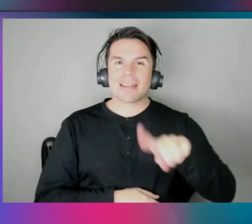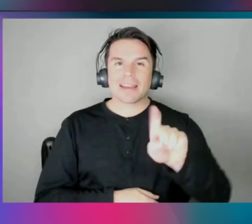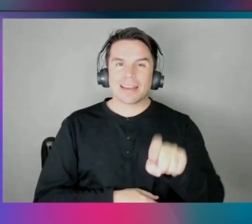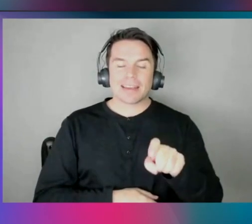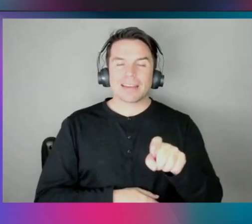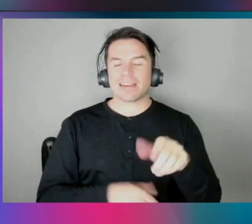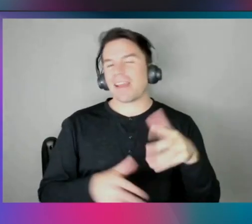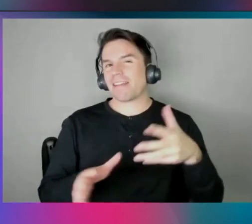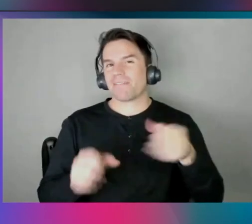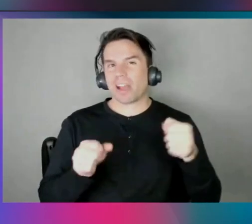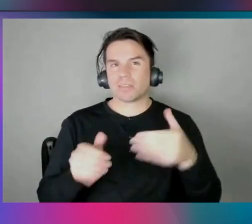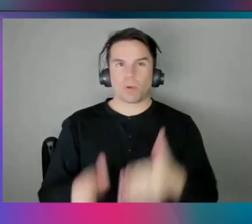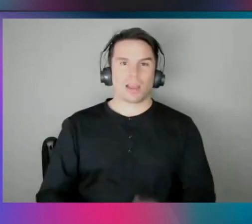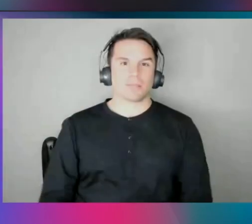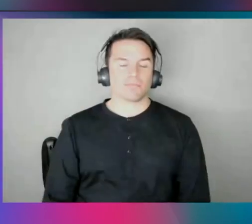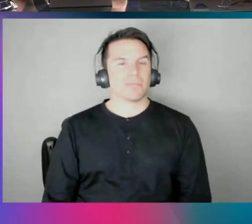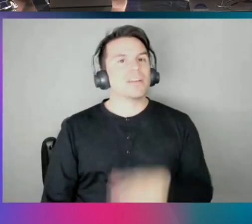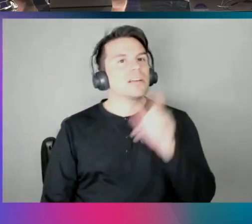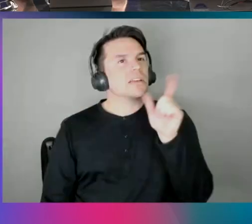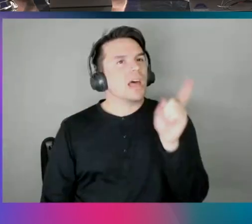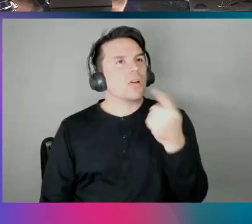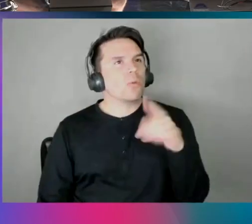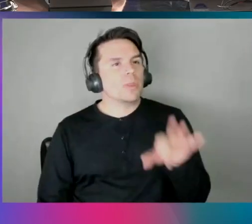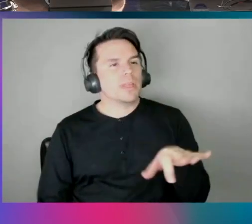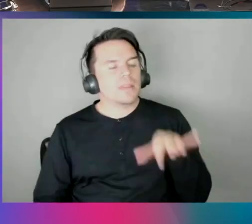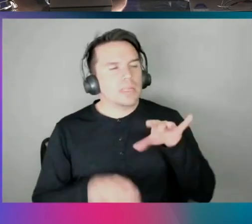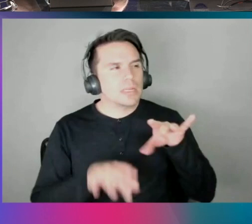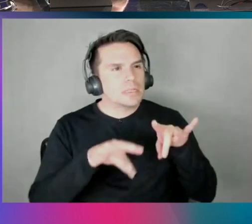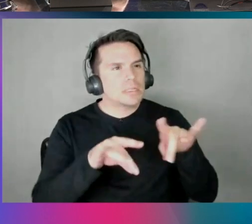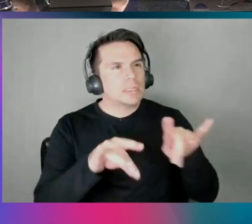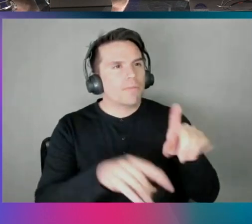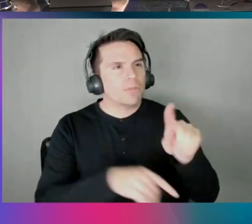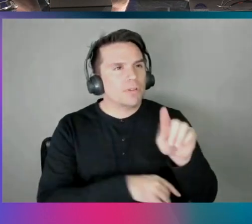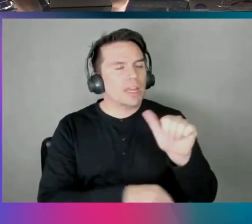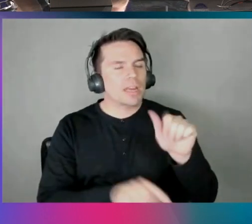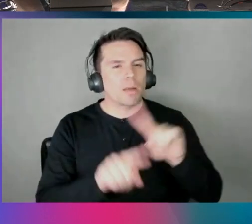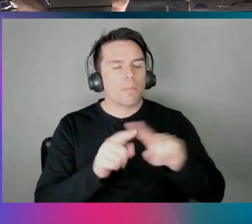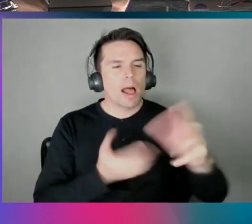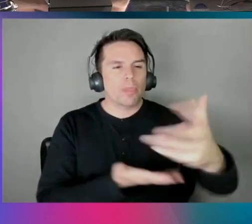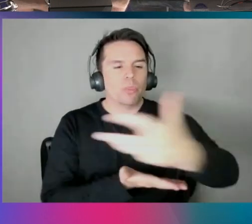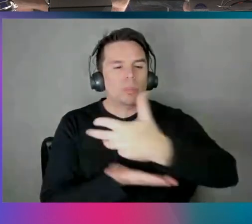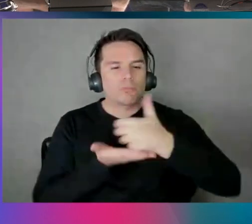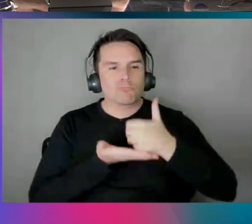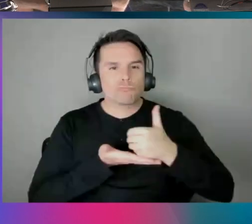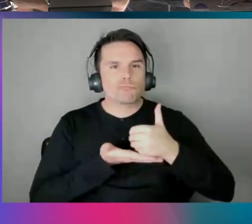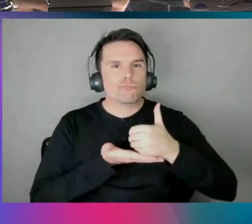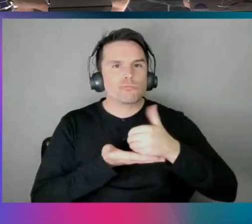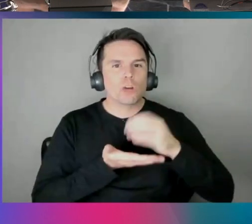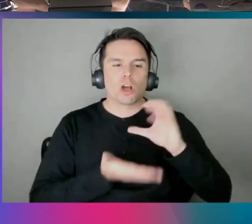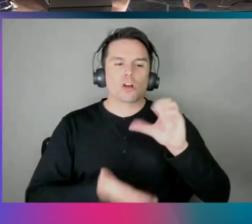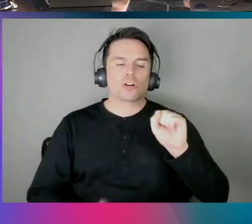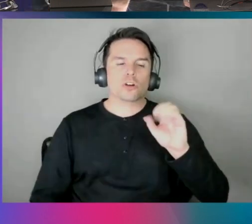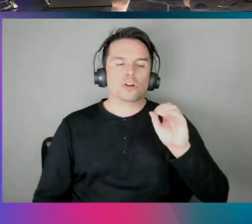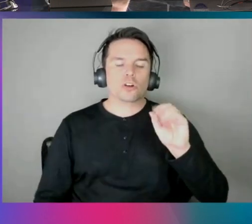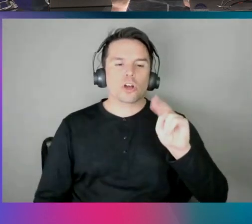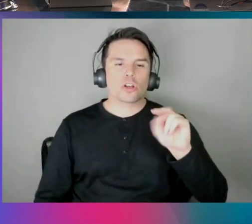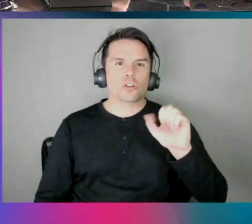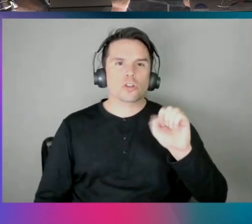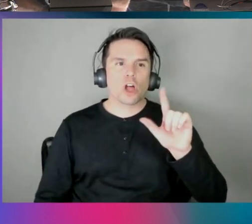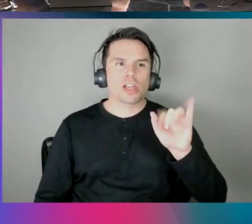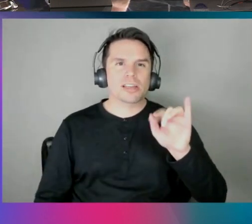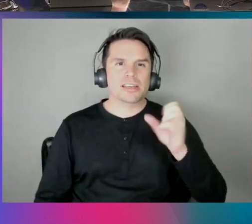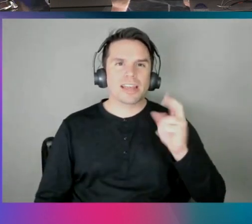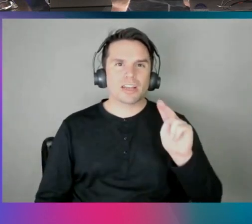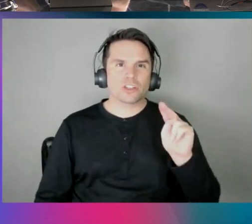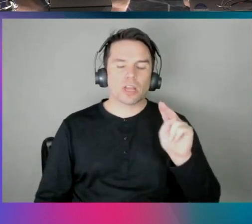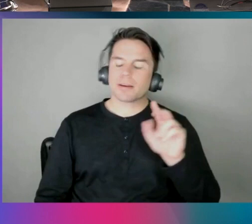is really important, but the consolidation. So we built the user interface to be really easy to use, right? You're able to monitor and track